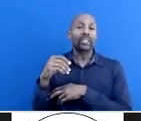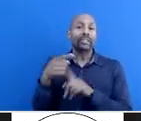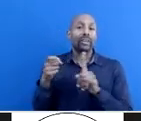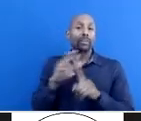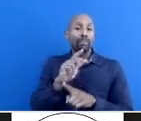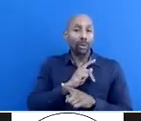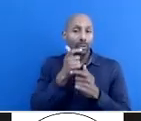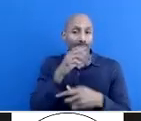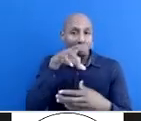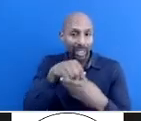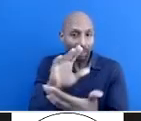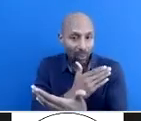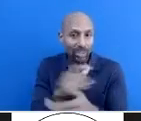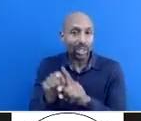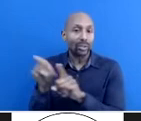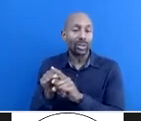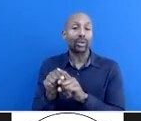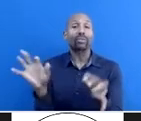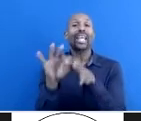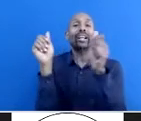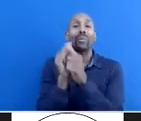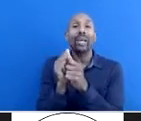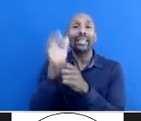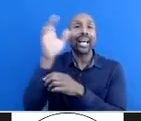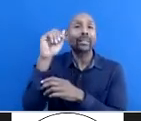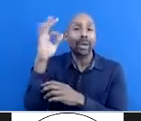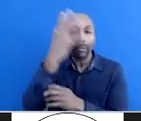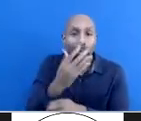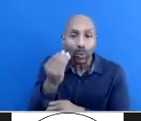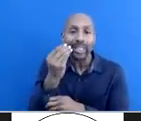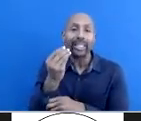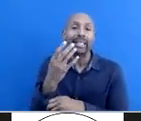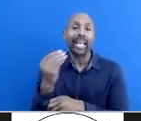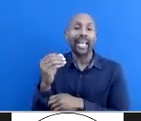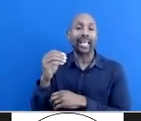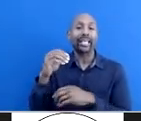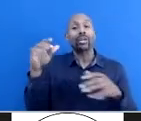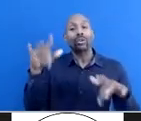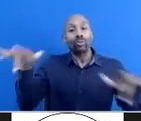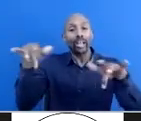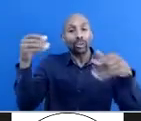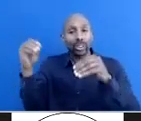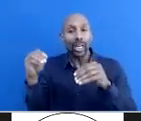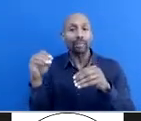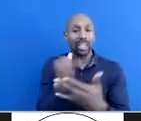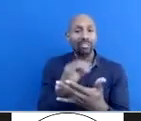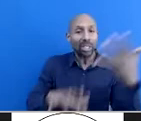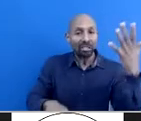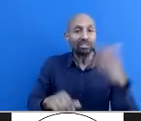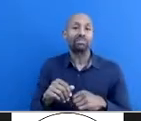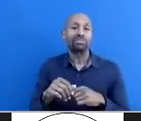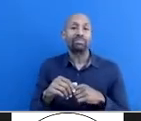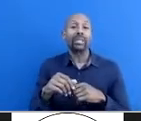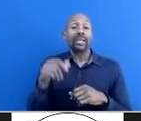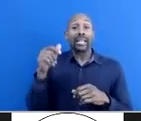16 years of Cyrus's career and follows a trajectory of the artist's practice that both commemorates and provides inquiry into